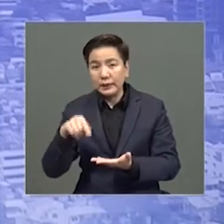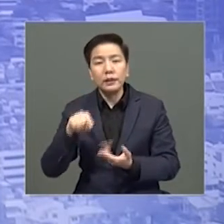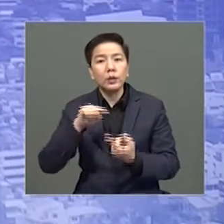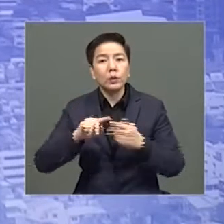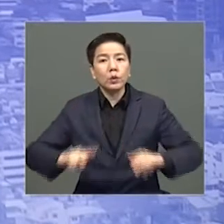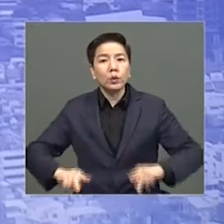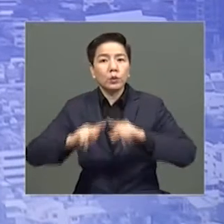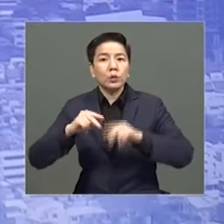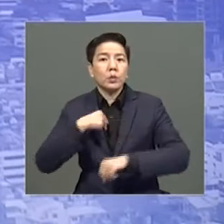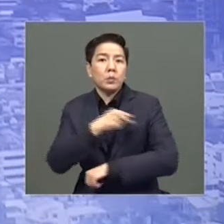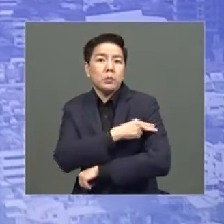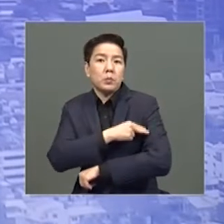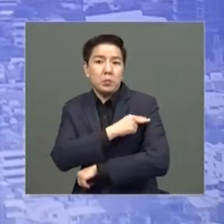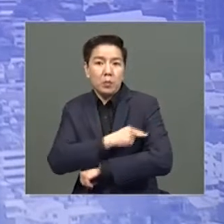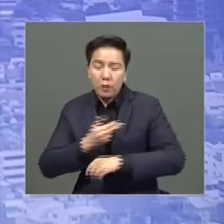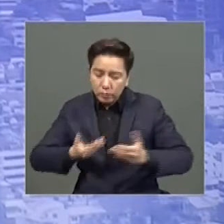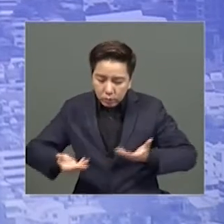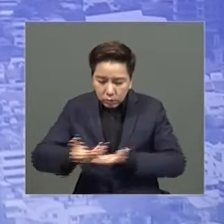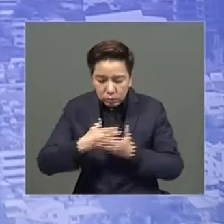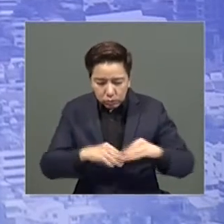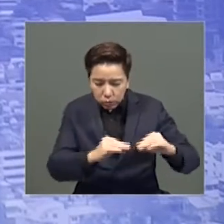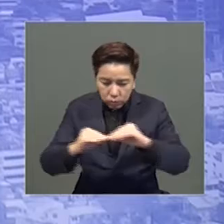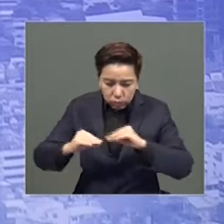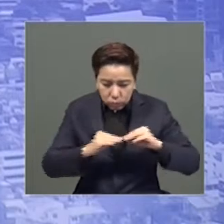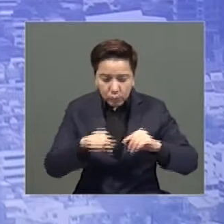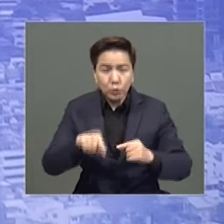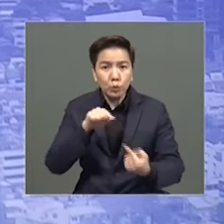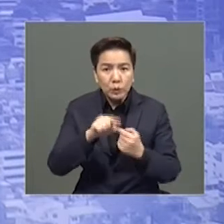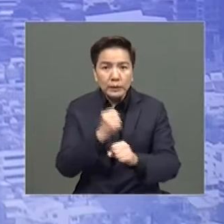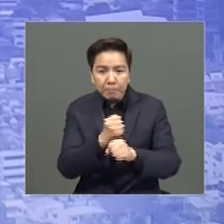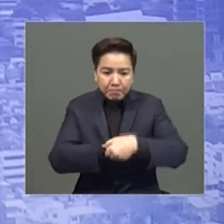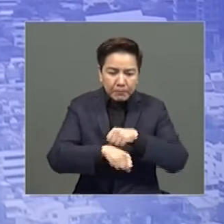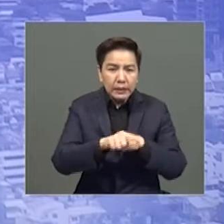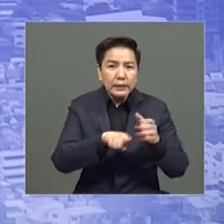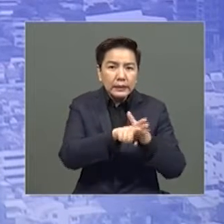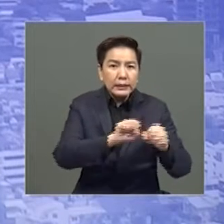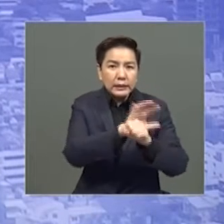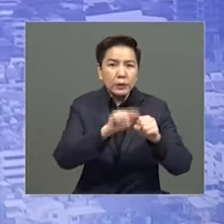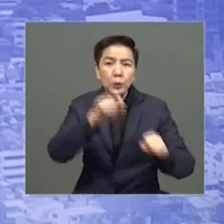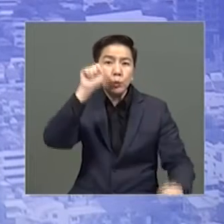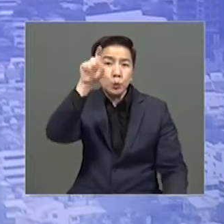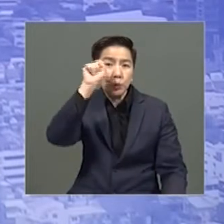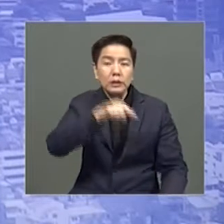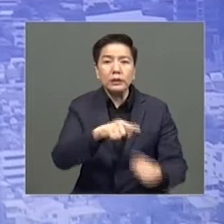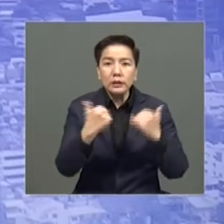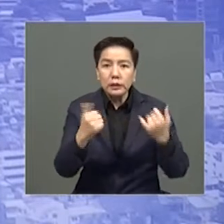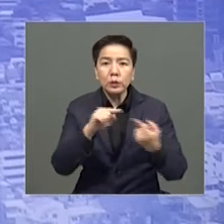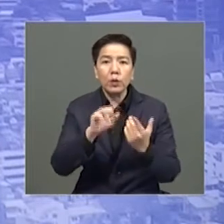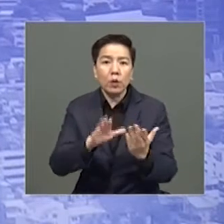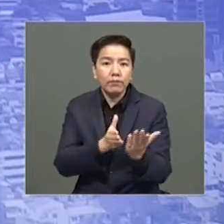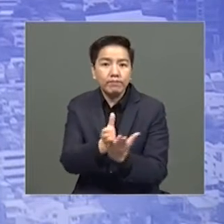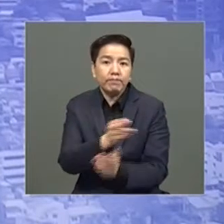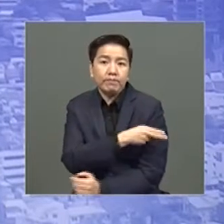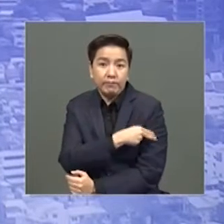diseases As for the death toll, the CCSA also compared the death toll figures from three